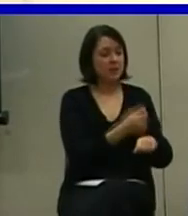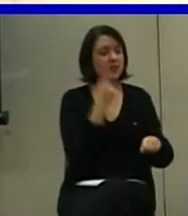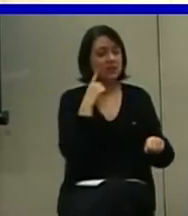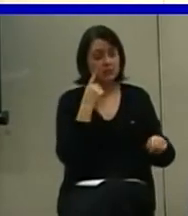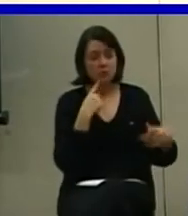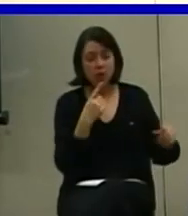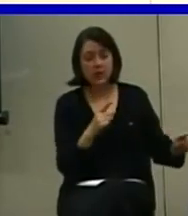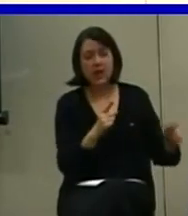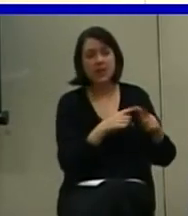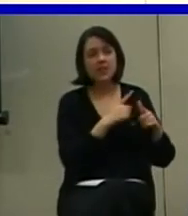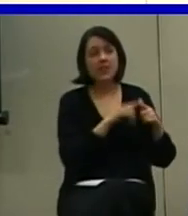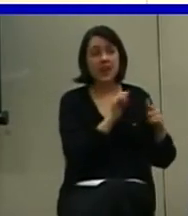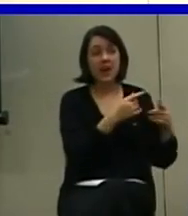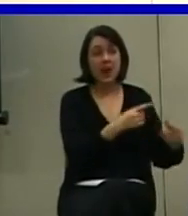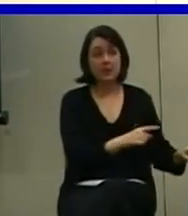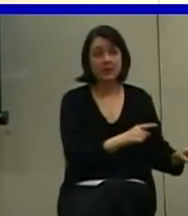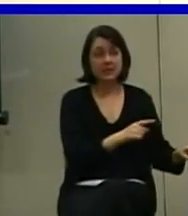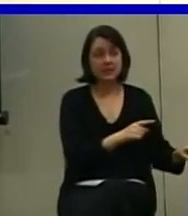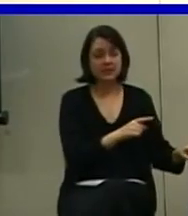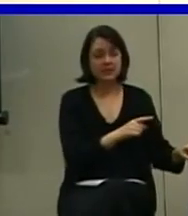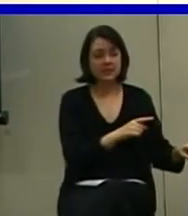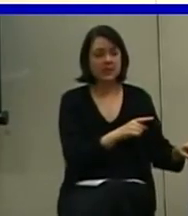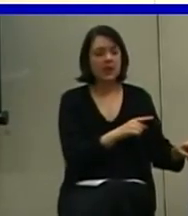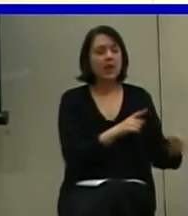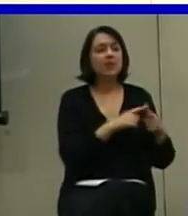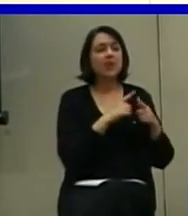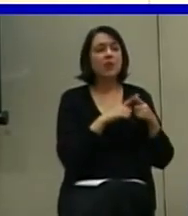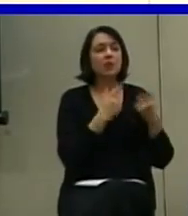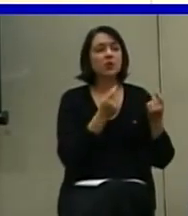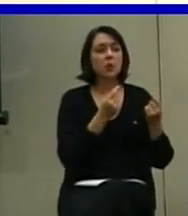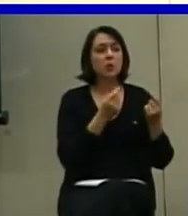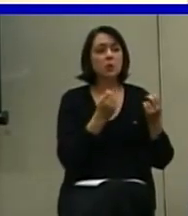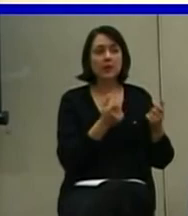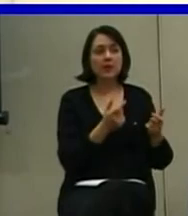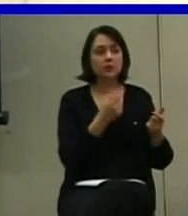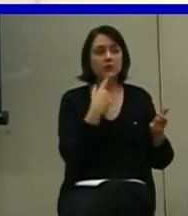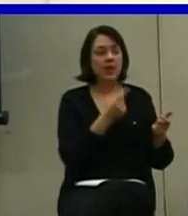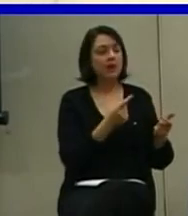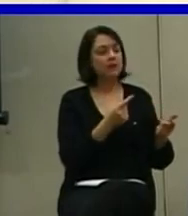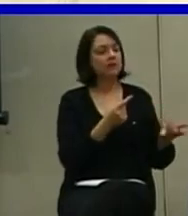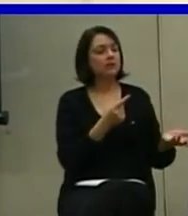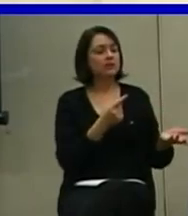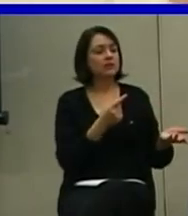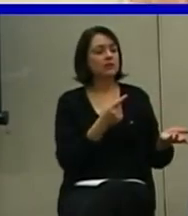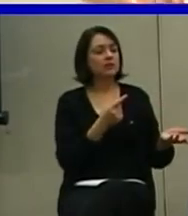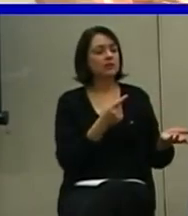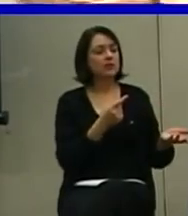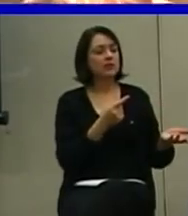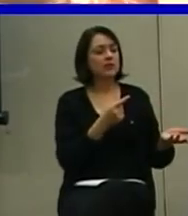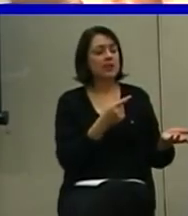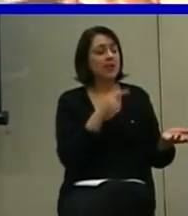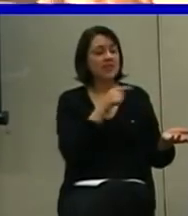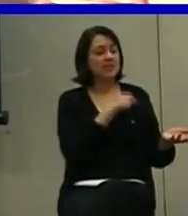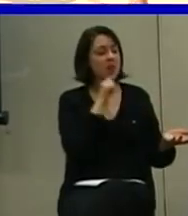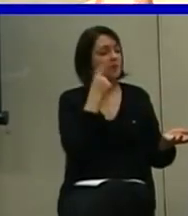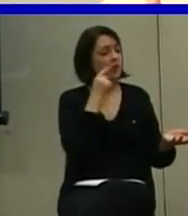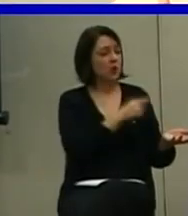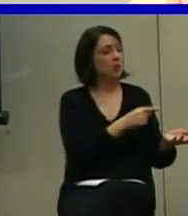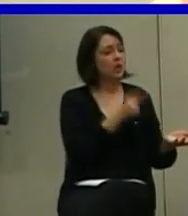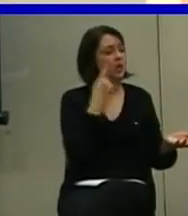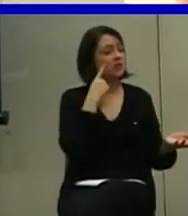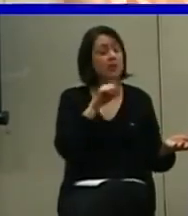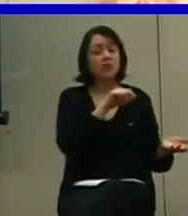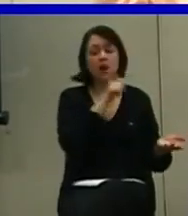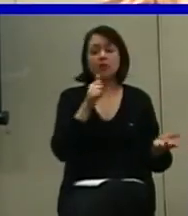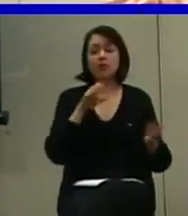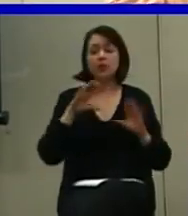going to work and then that happens for Brenda, then what you do immediately is you say, this is not for you, this is for everyone else, Brenda.